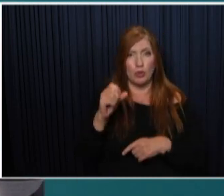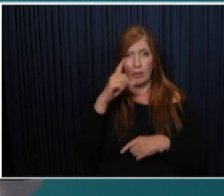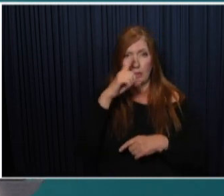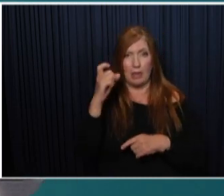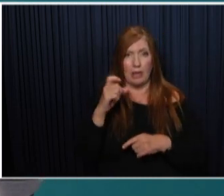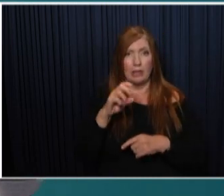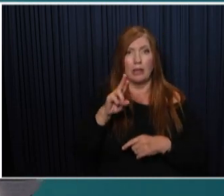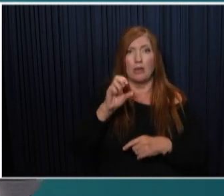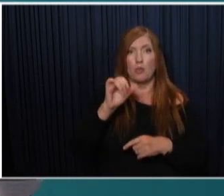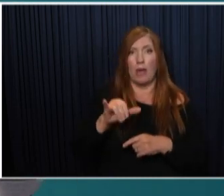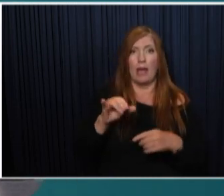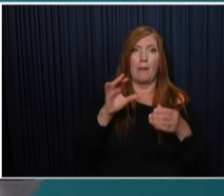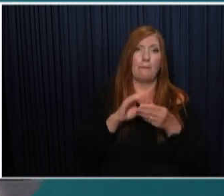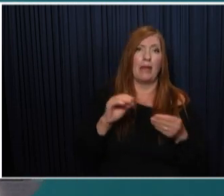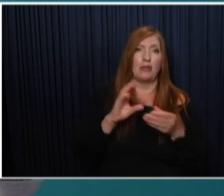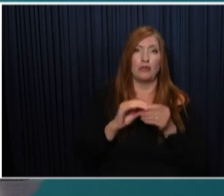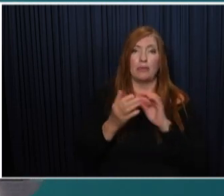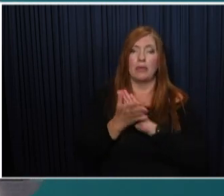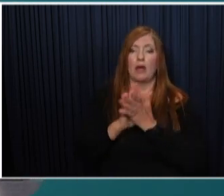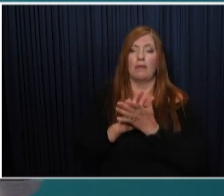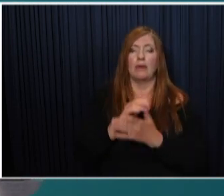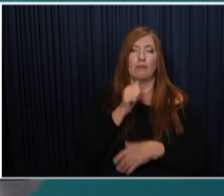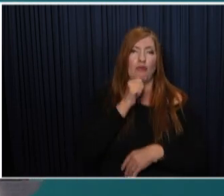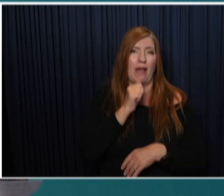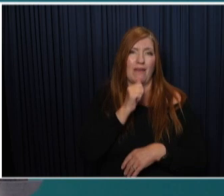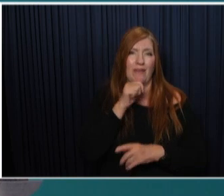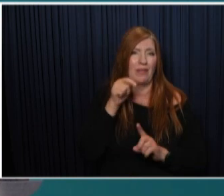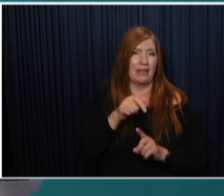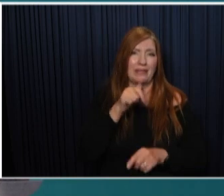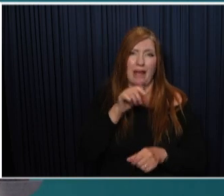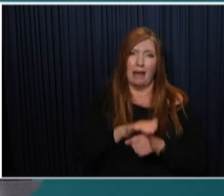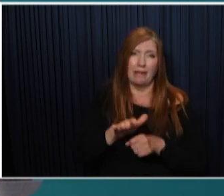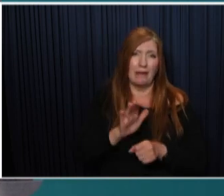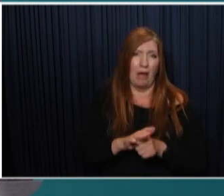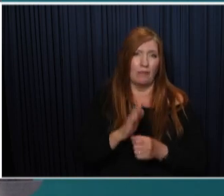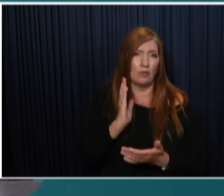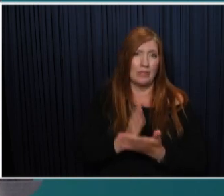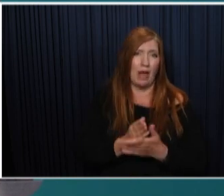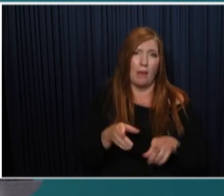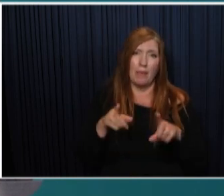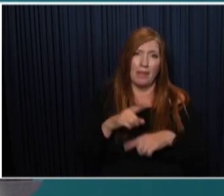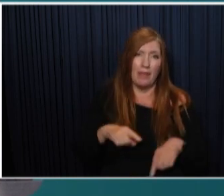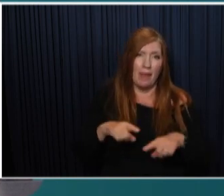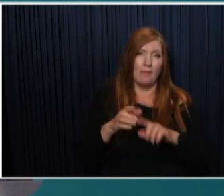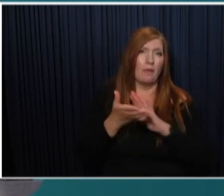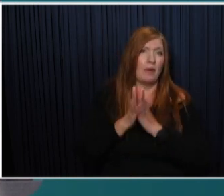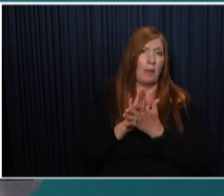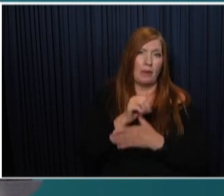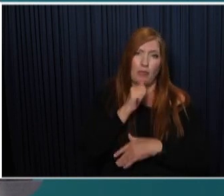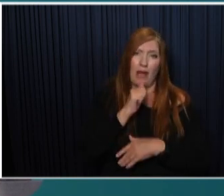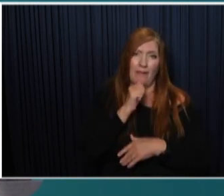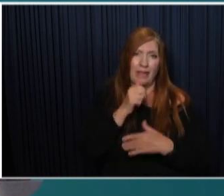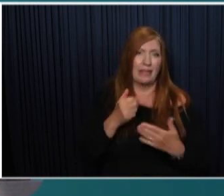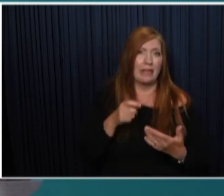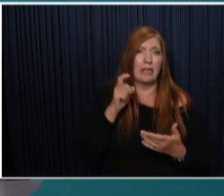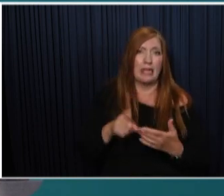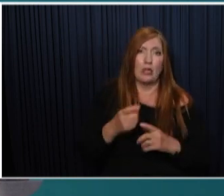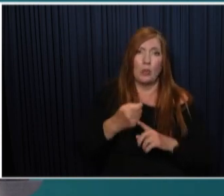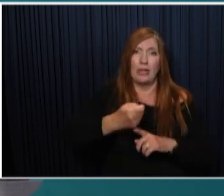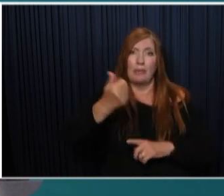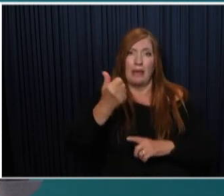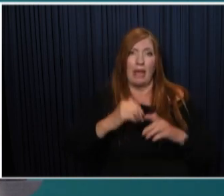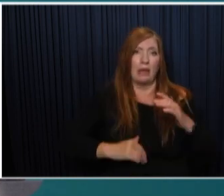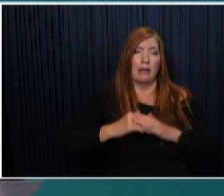Ray mentioned privatization, it's not enough just to stop them from privatizing it. We need to eliminate the